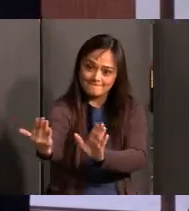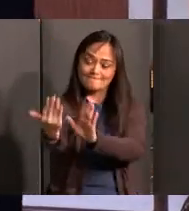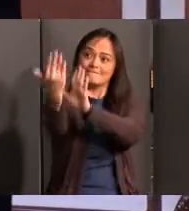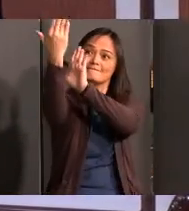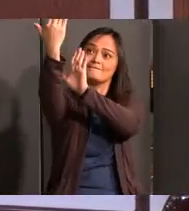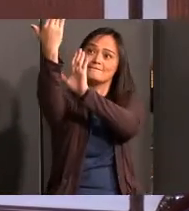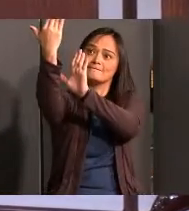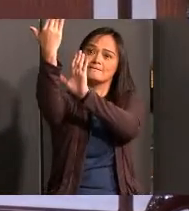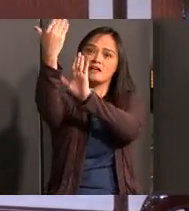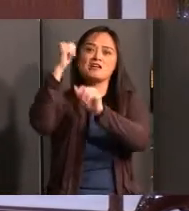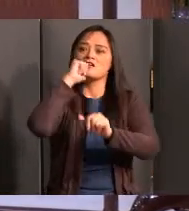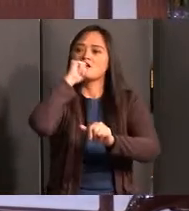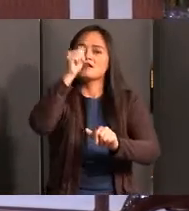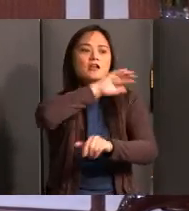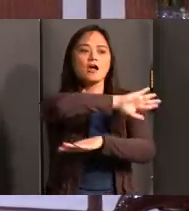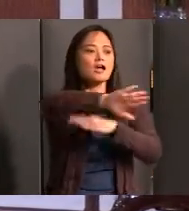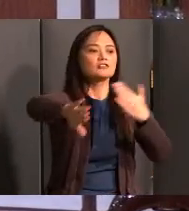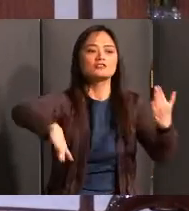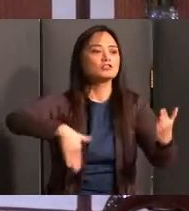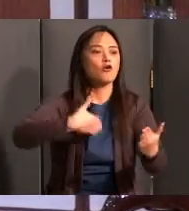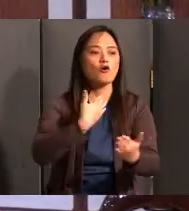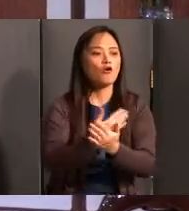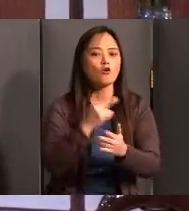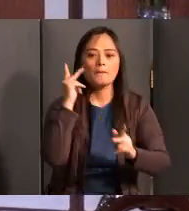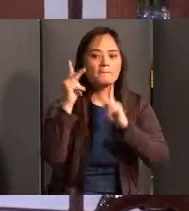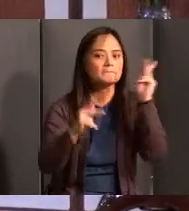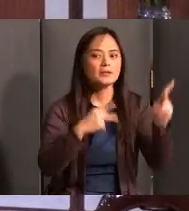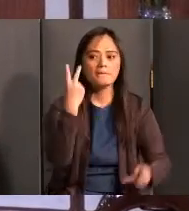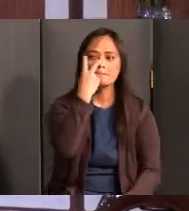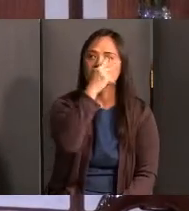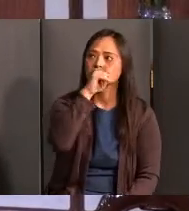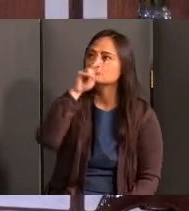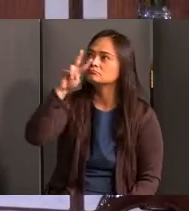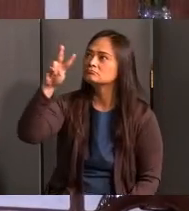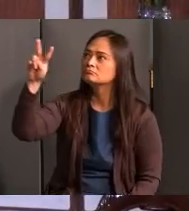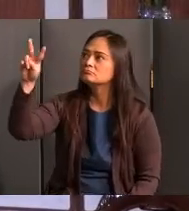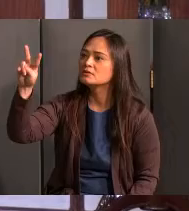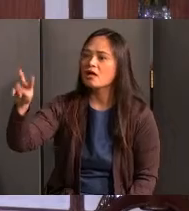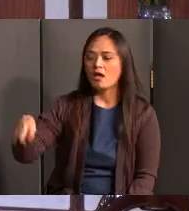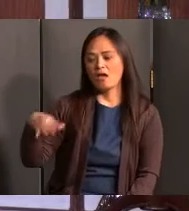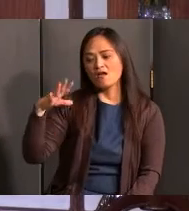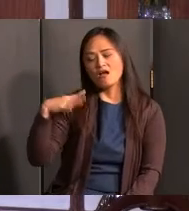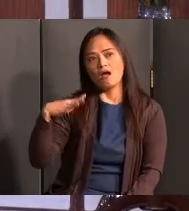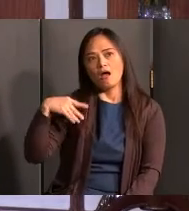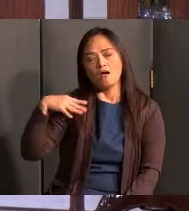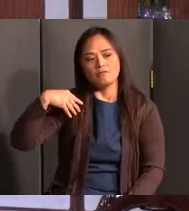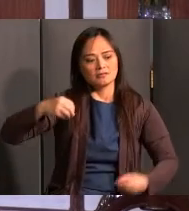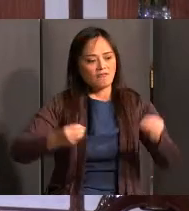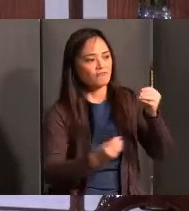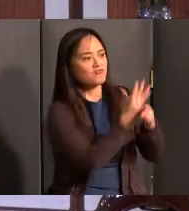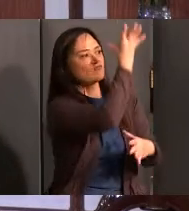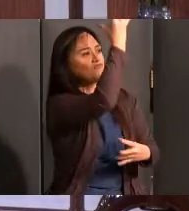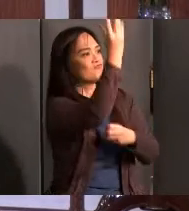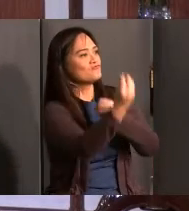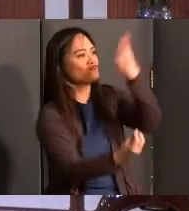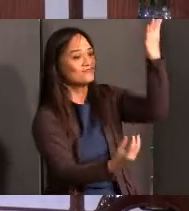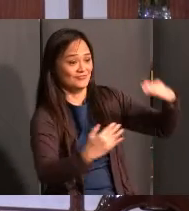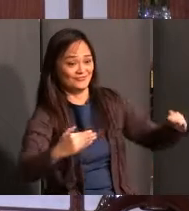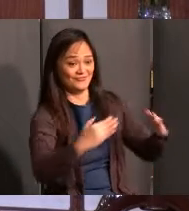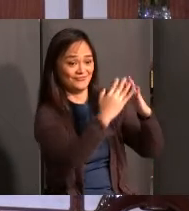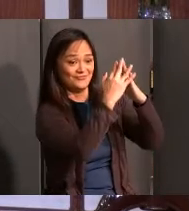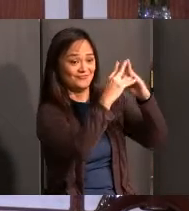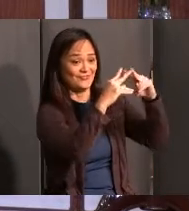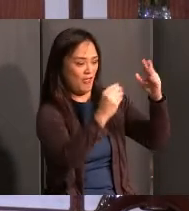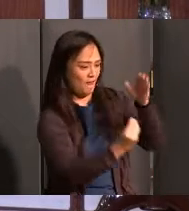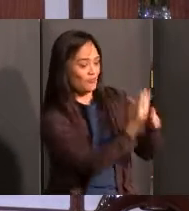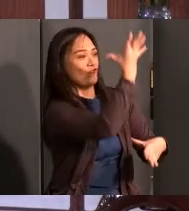hindi po lahat ng tao ay tumitingin dyan. Mas inaantay nilang sumabog yung taal. Diba? Mas